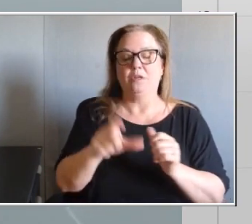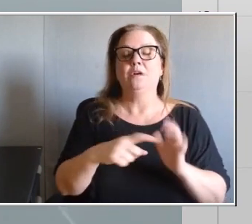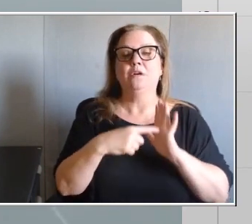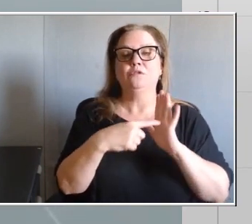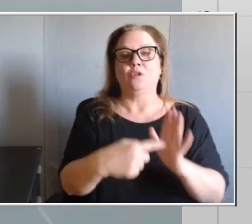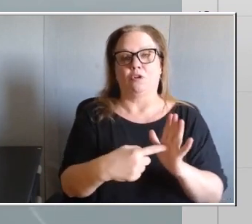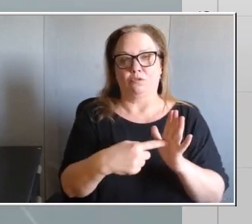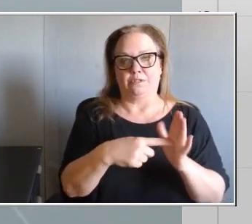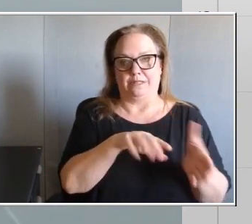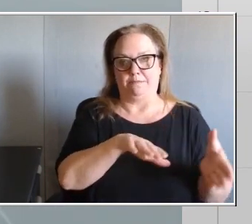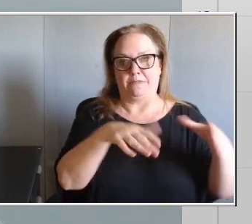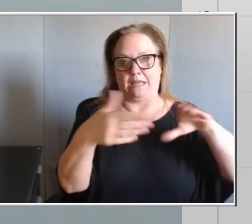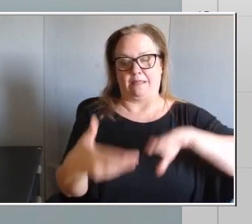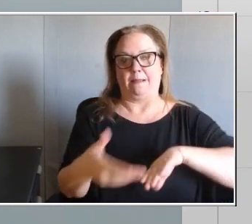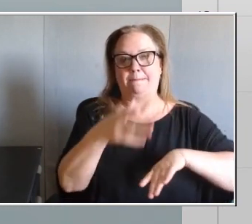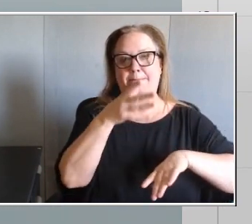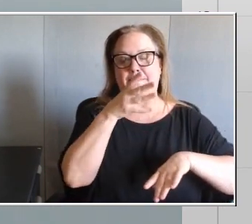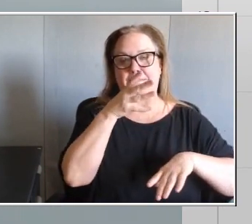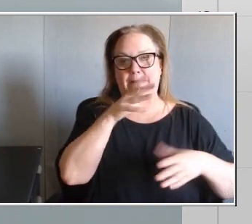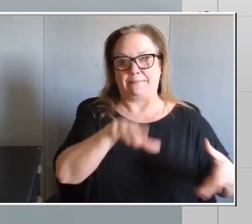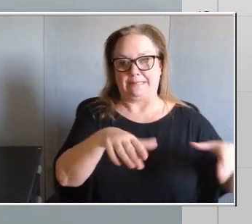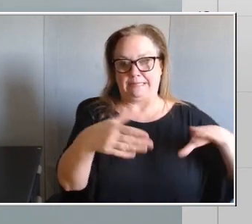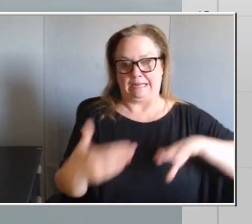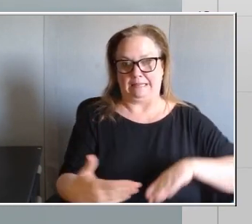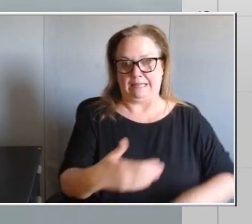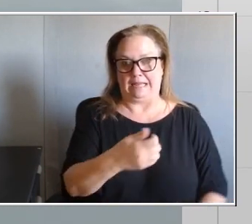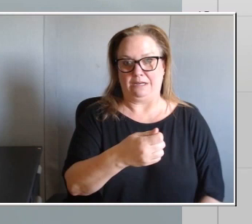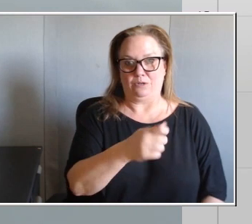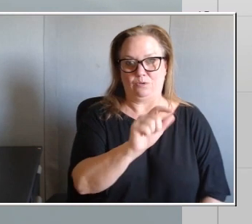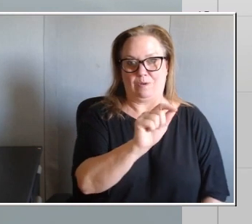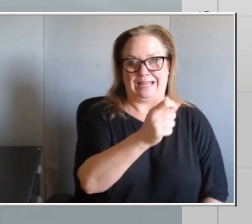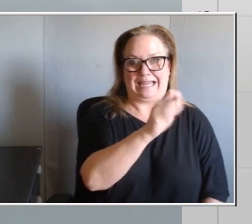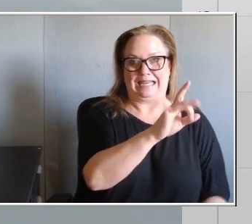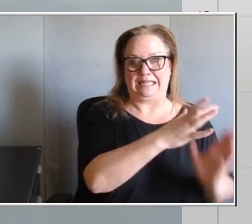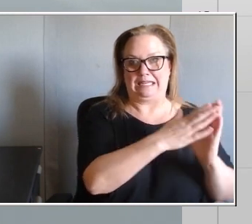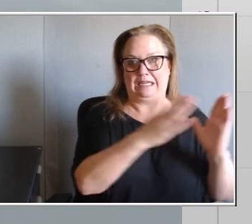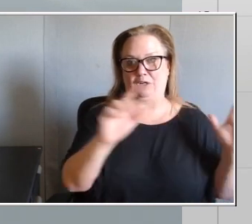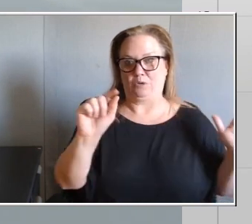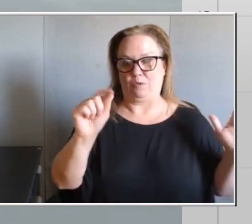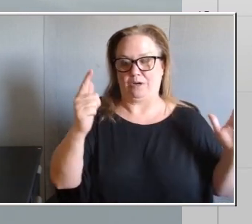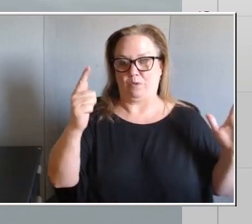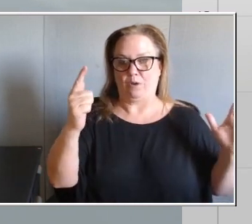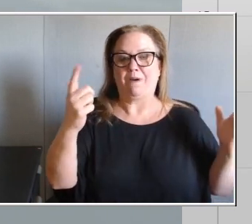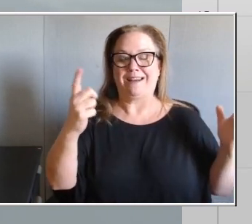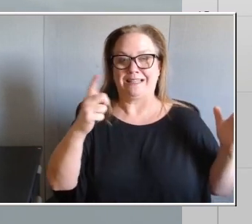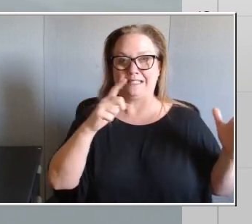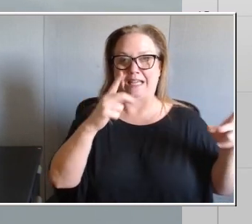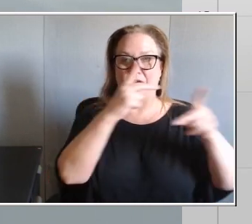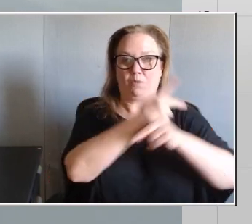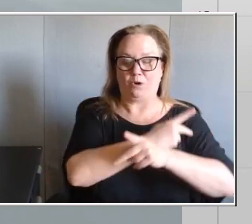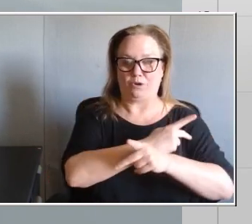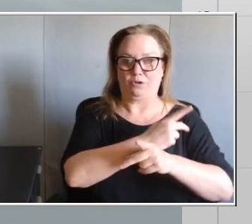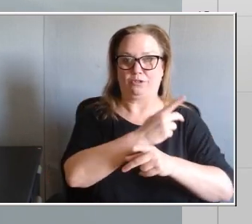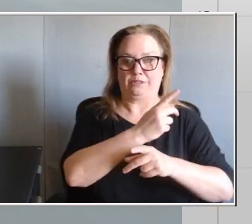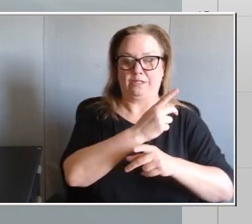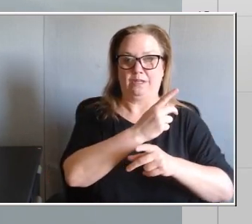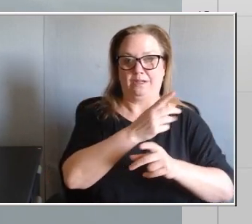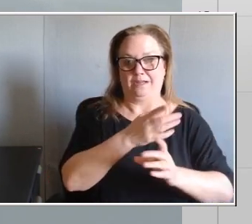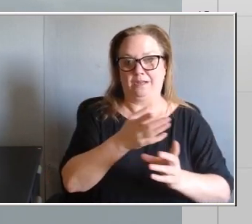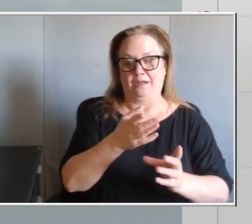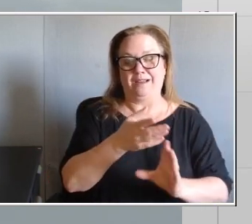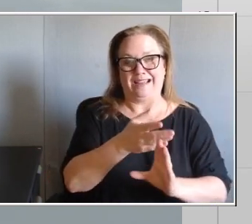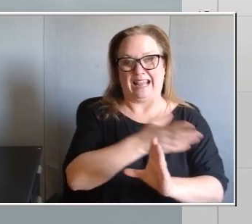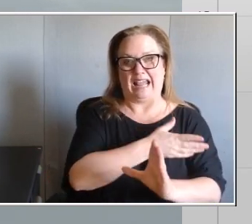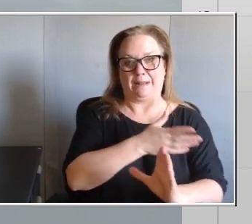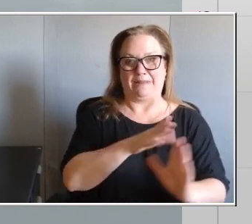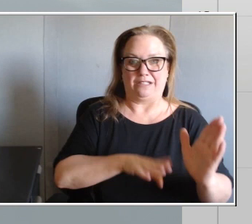from 2018 to 2021, and it's getting worse every year. And to be clear, it's getting worse even before the pandemic. Had a really big